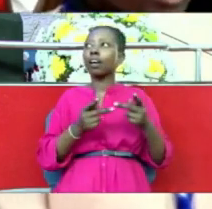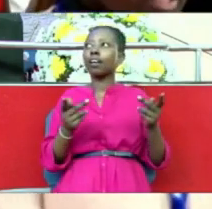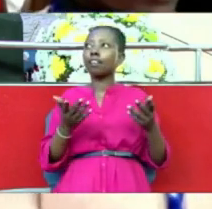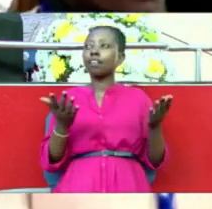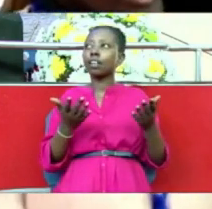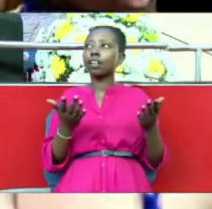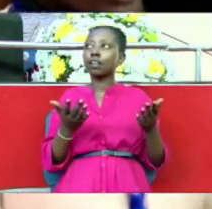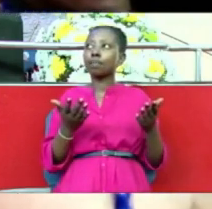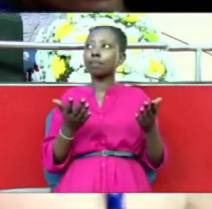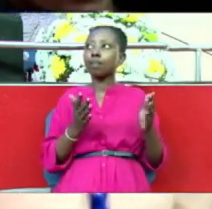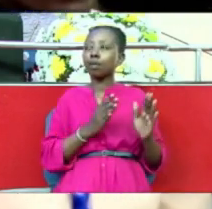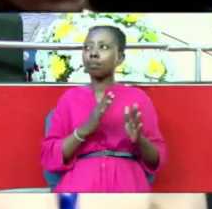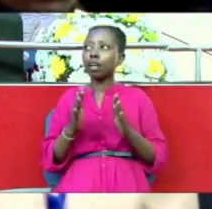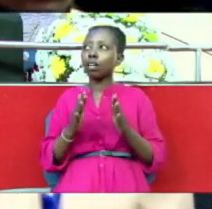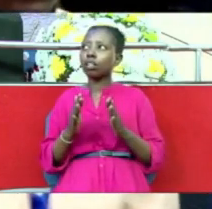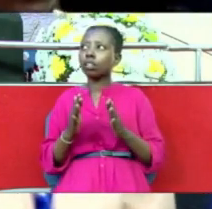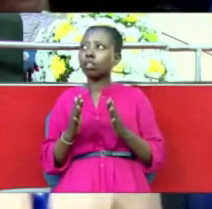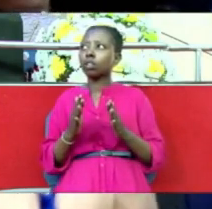Let every setup arranged